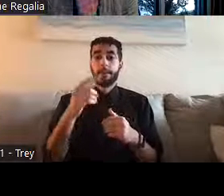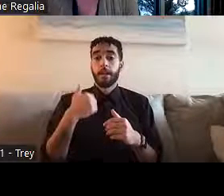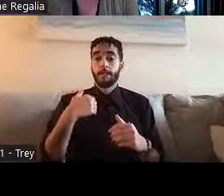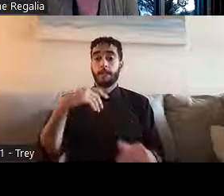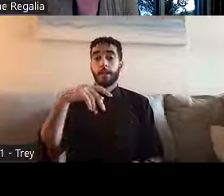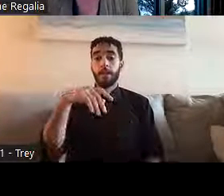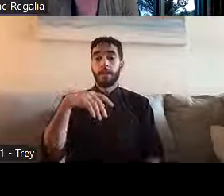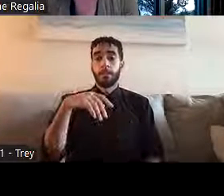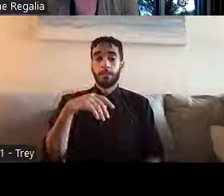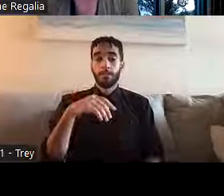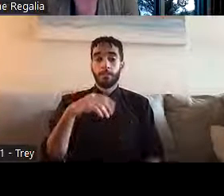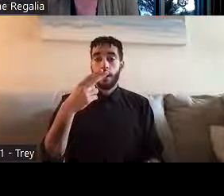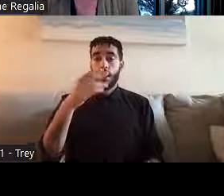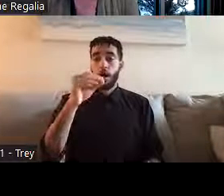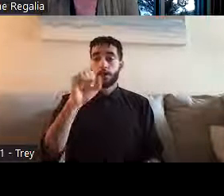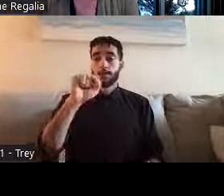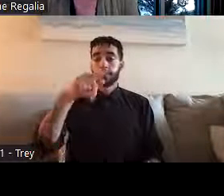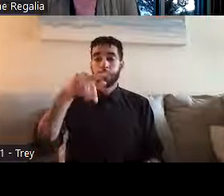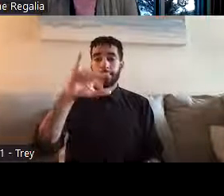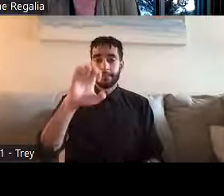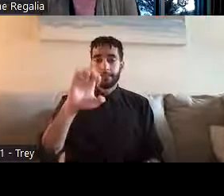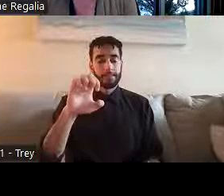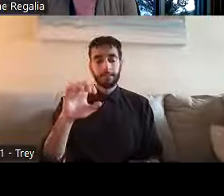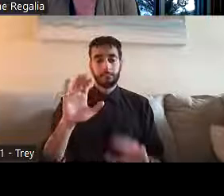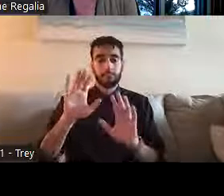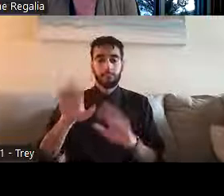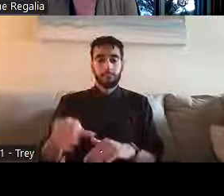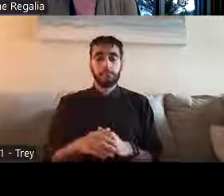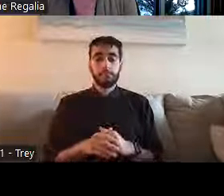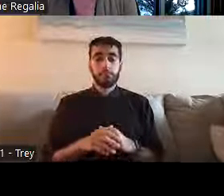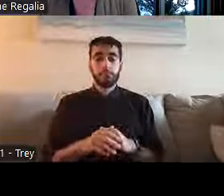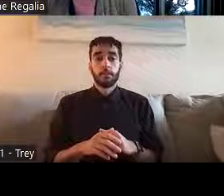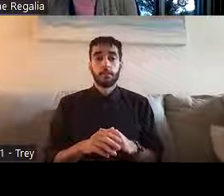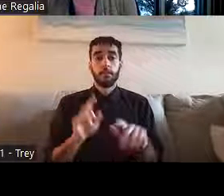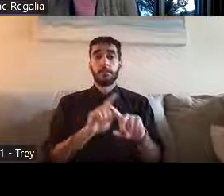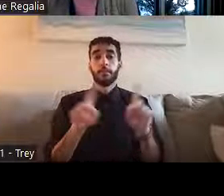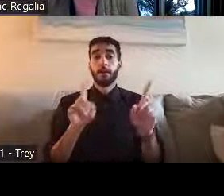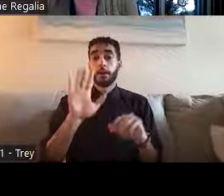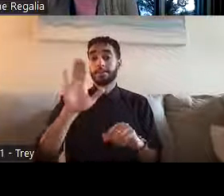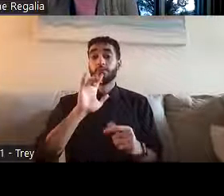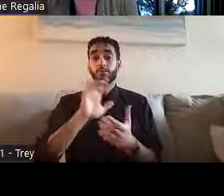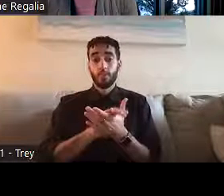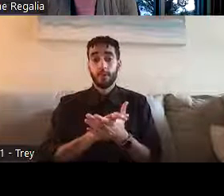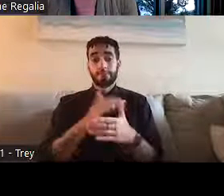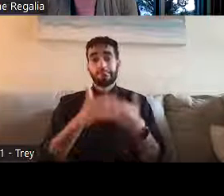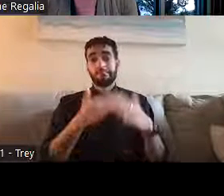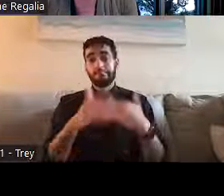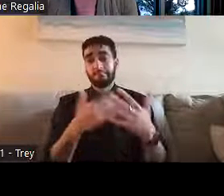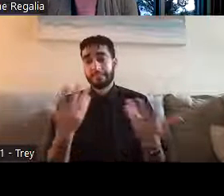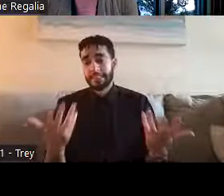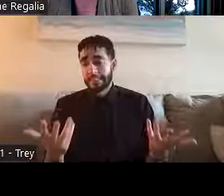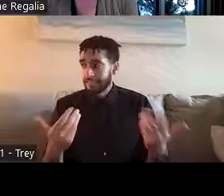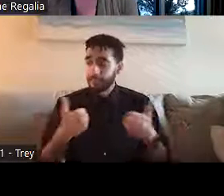of service through not only the day program, but his wife also got that support that she needed. They had young children. And